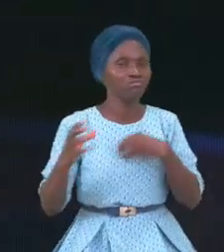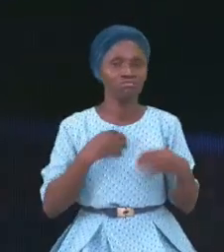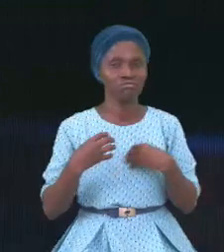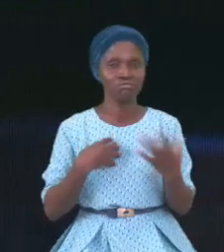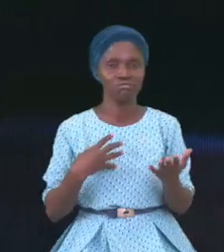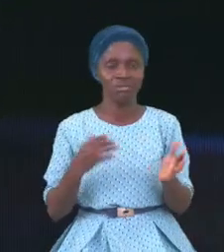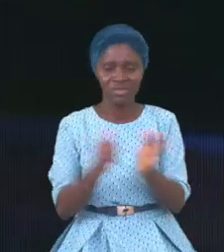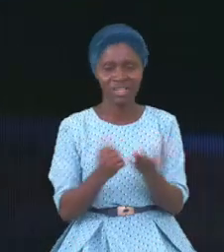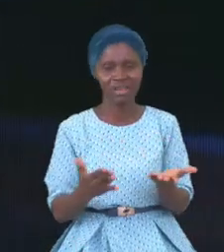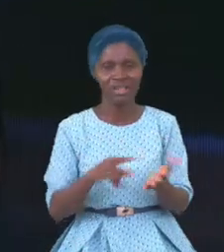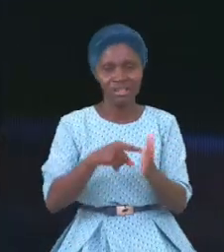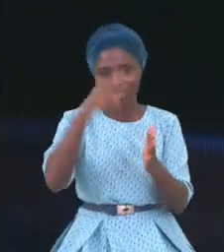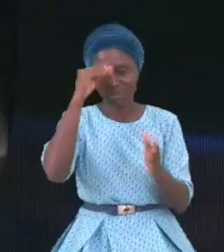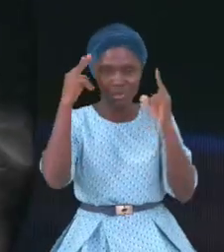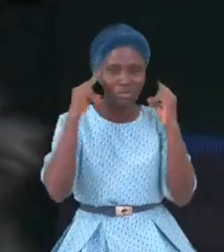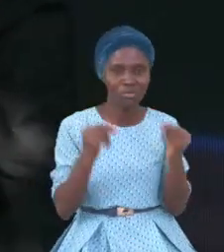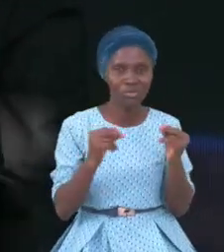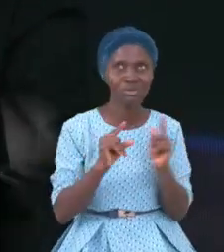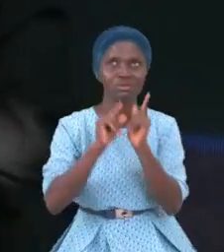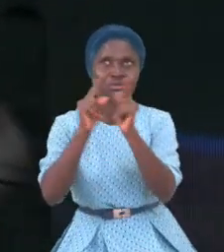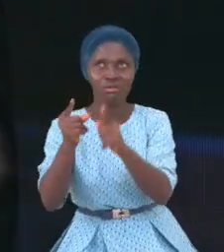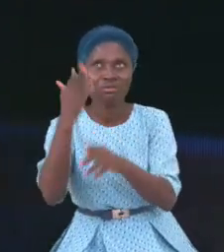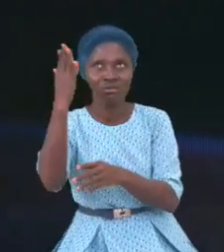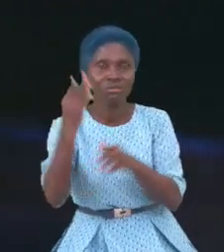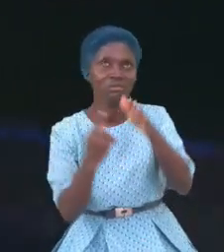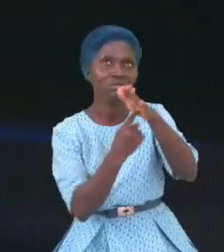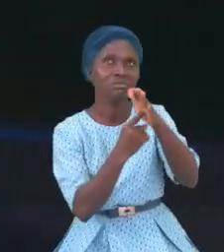mentor. He remains there after 40 days and